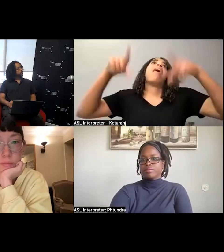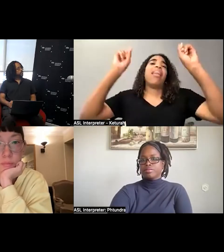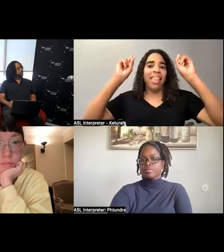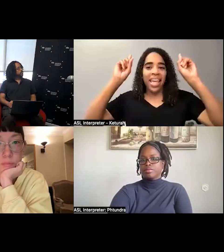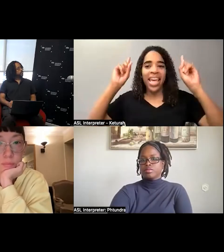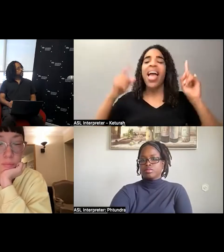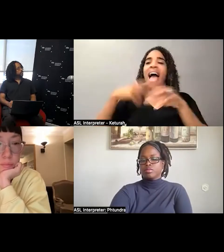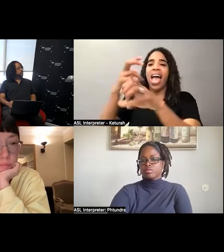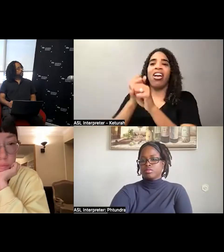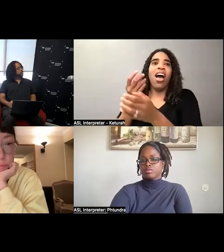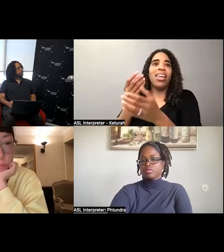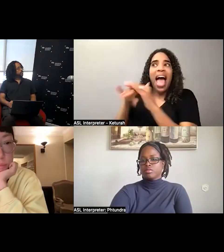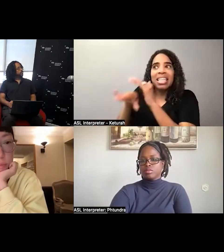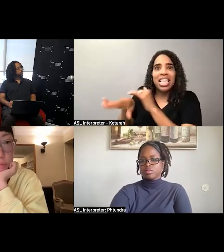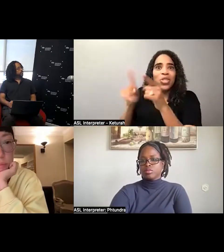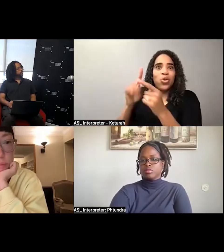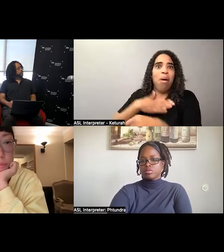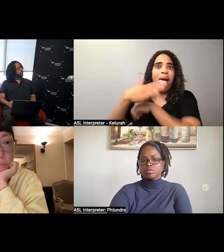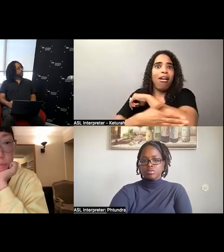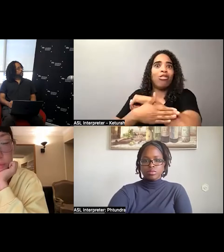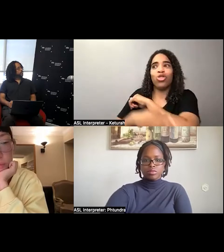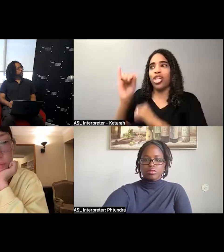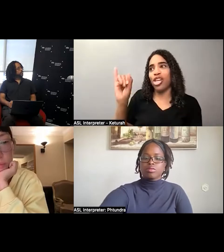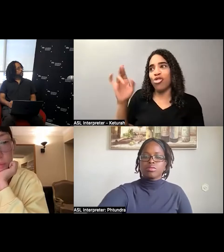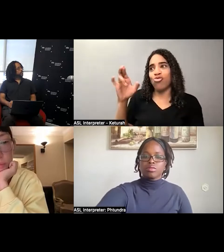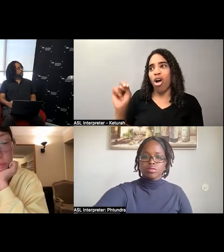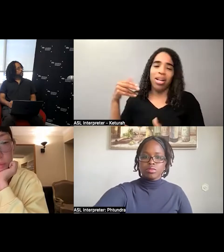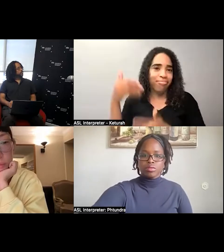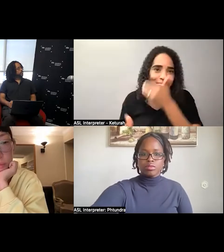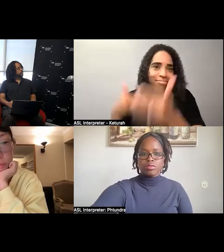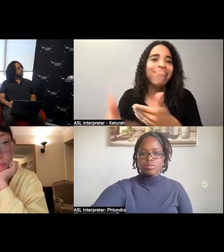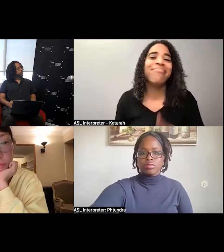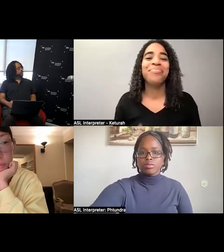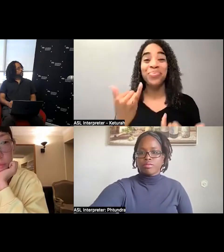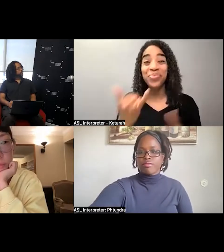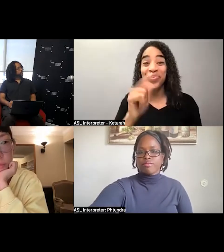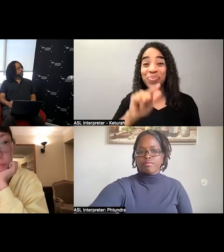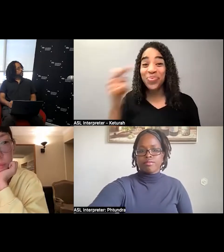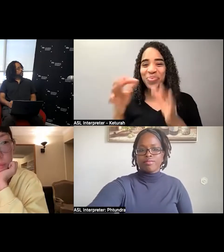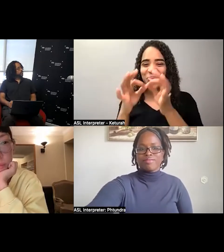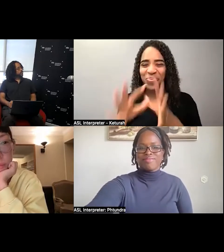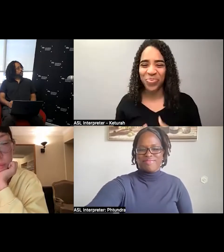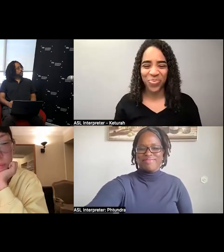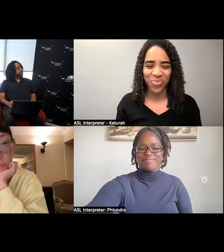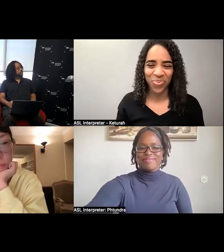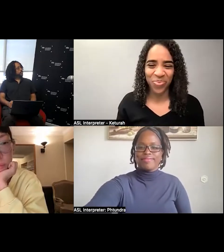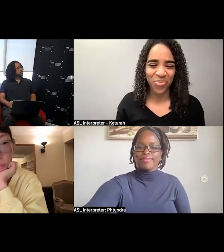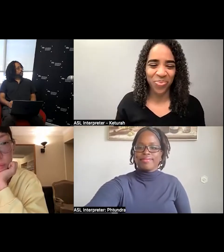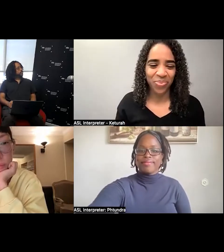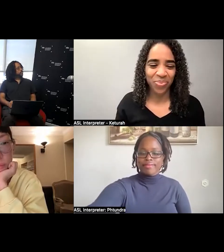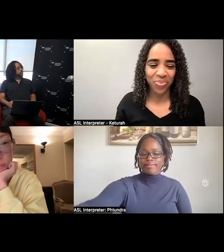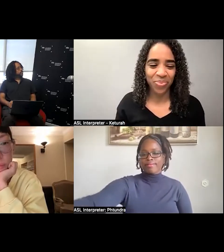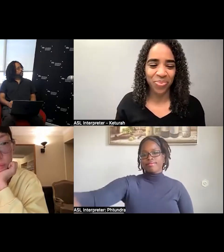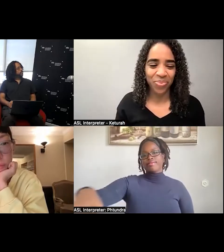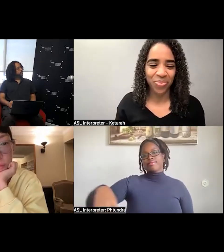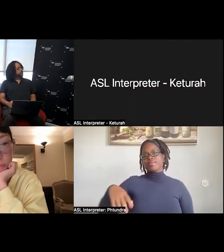get access to Iran, and yeah, but then still, probably in 2 weeks, I'm going to Afghanistan in